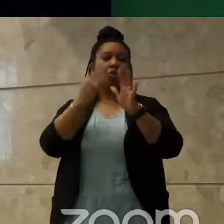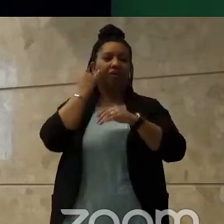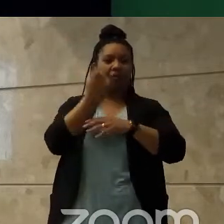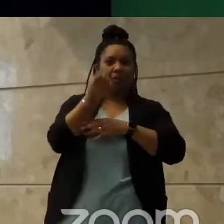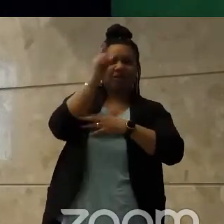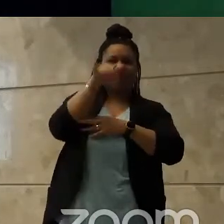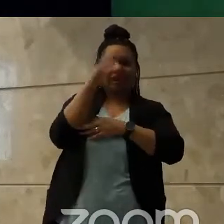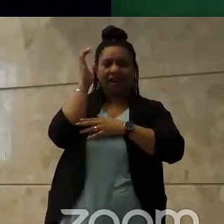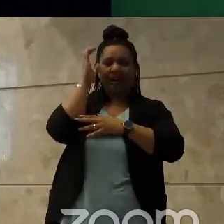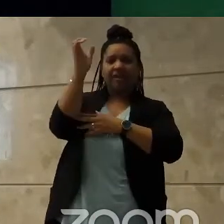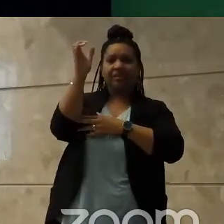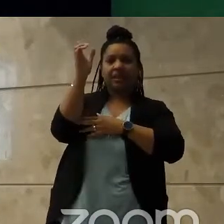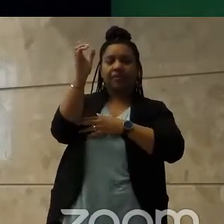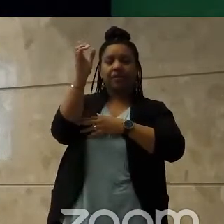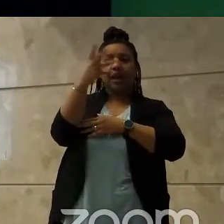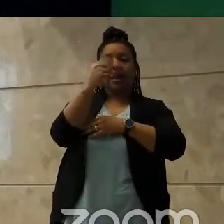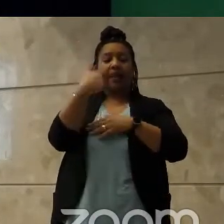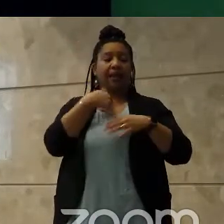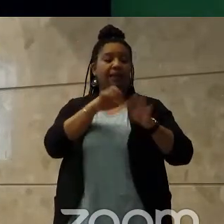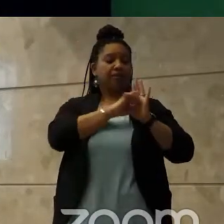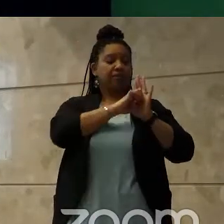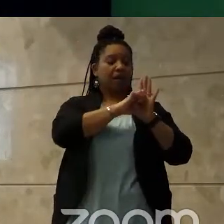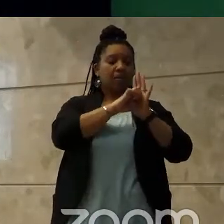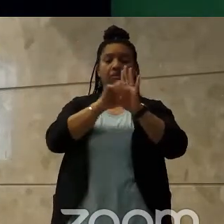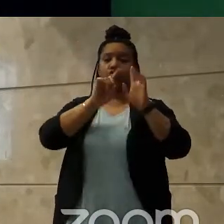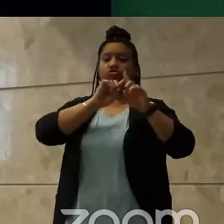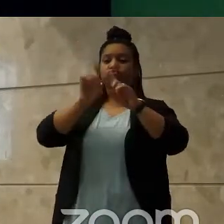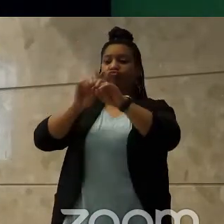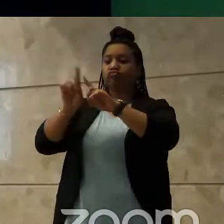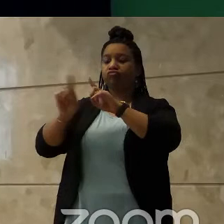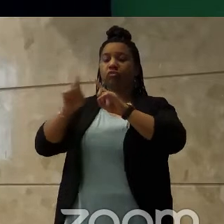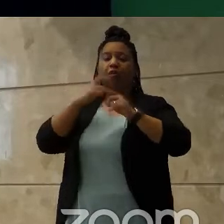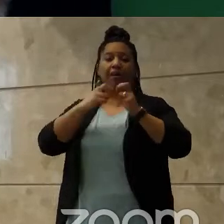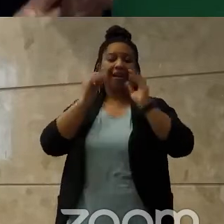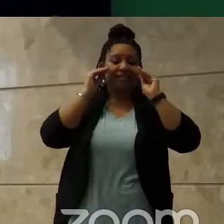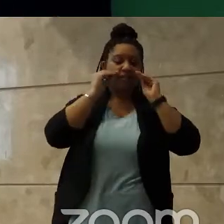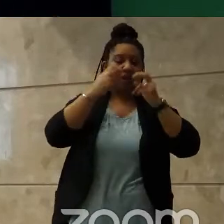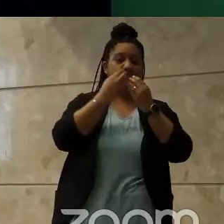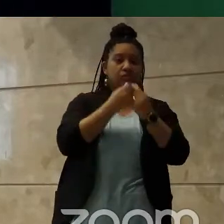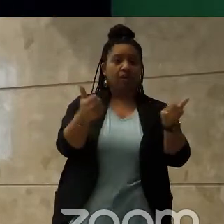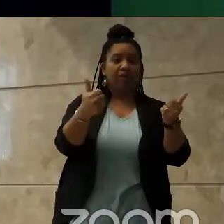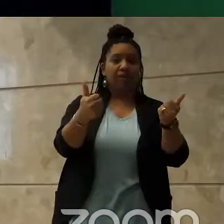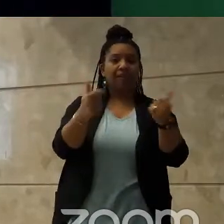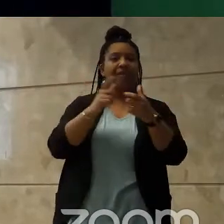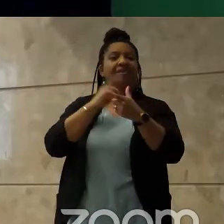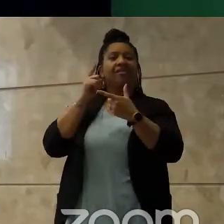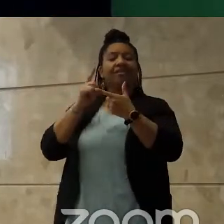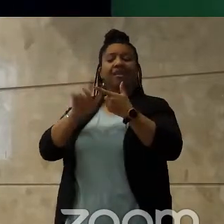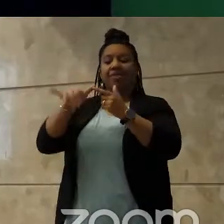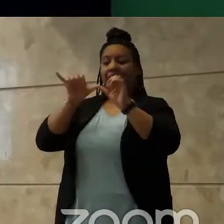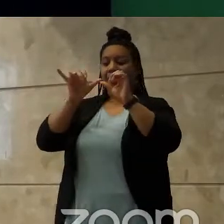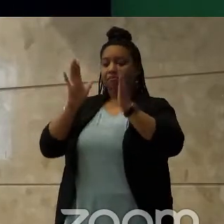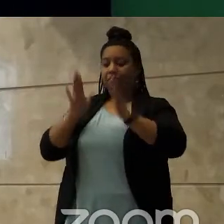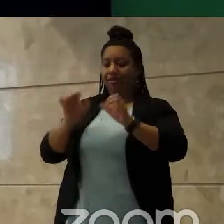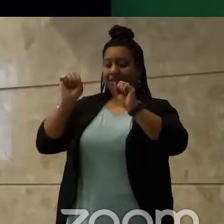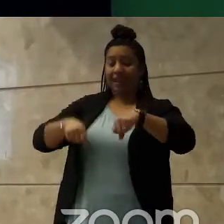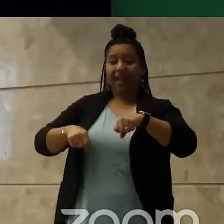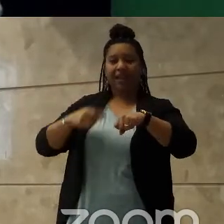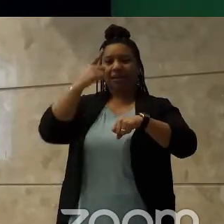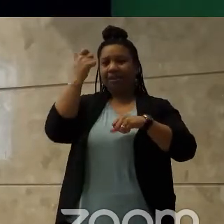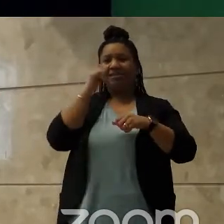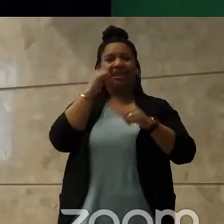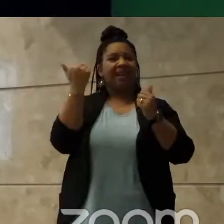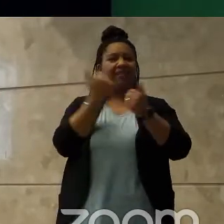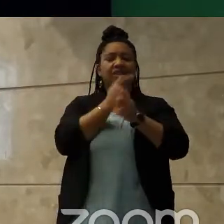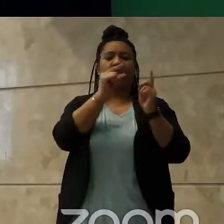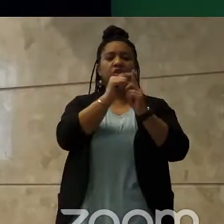concepts, then I have a sampling of the problems and I teach them how to solve them, then that person can do them. Because everything is about word problems.